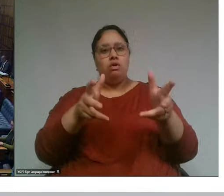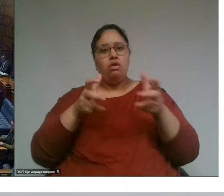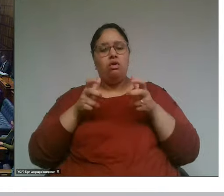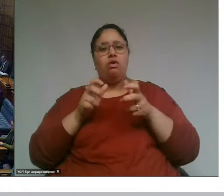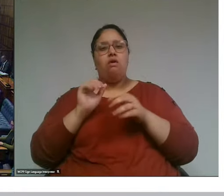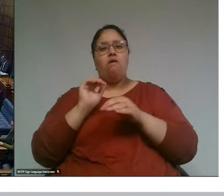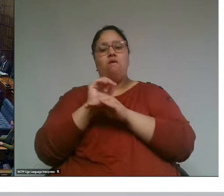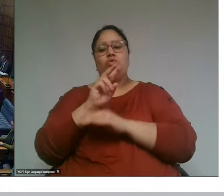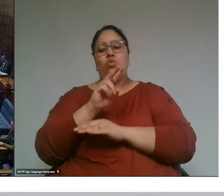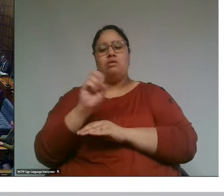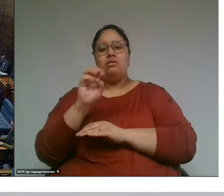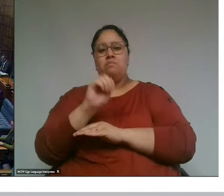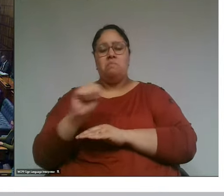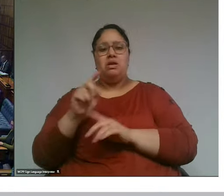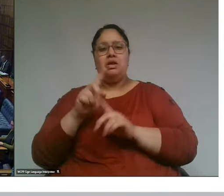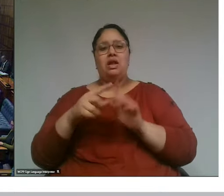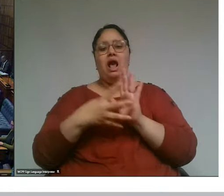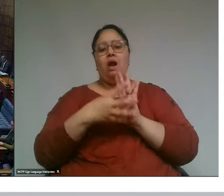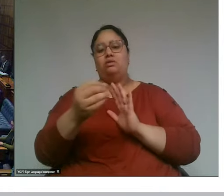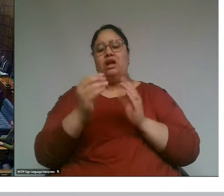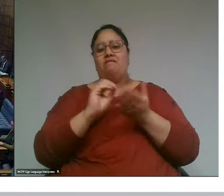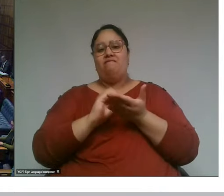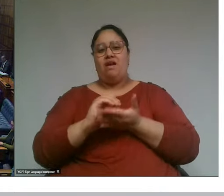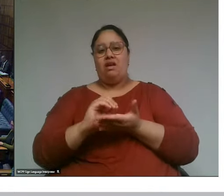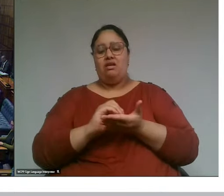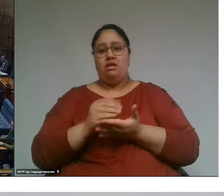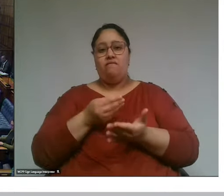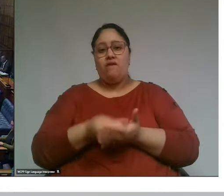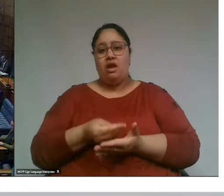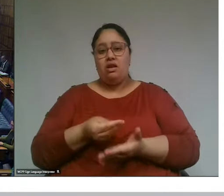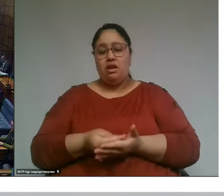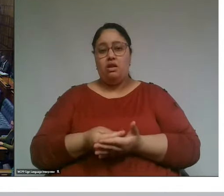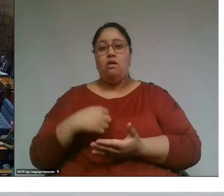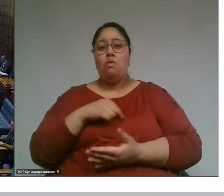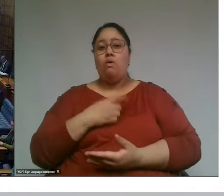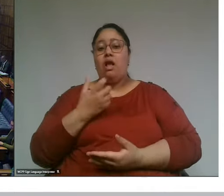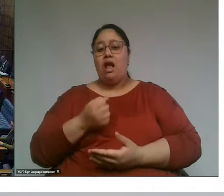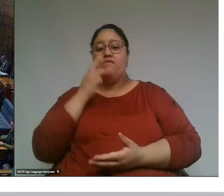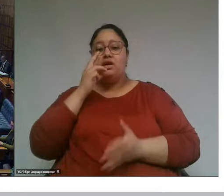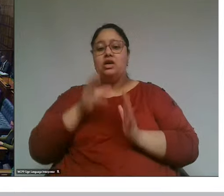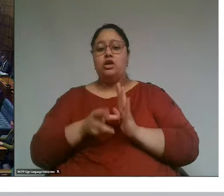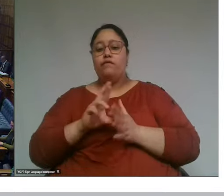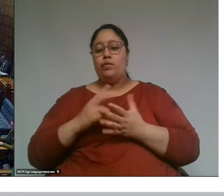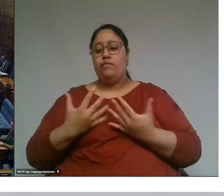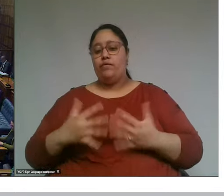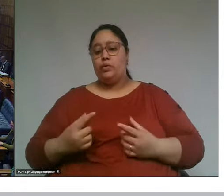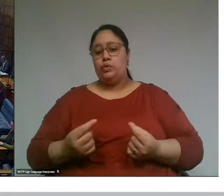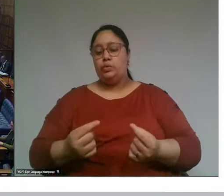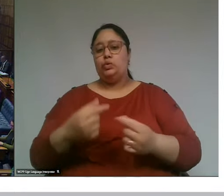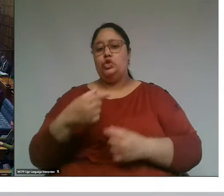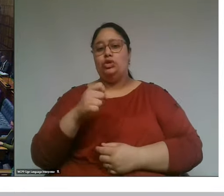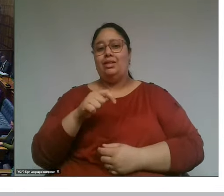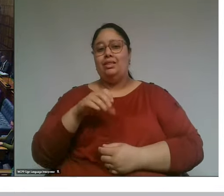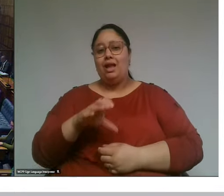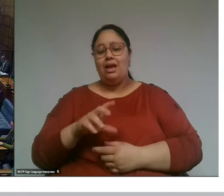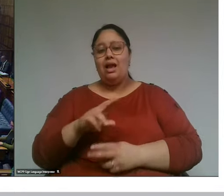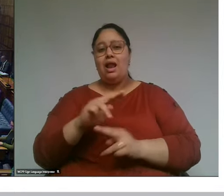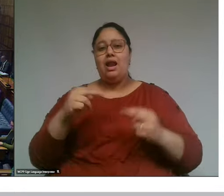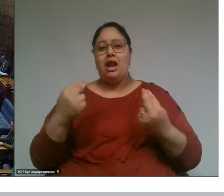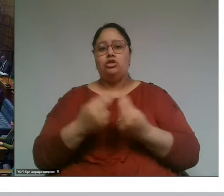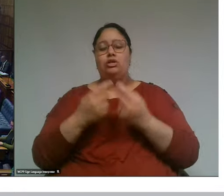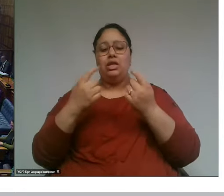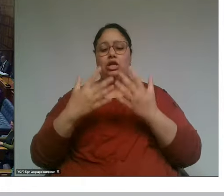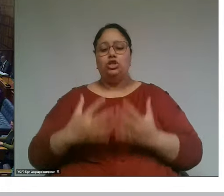external funding um we had a review done by Gtech National treasury with